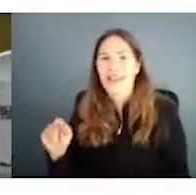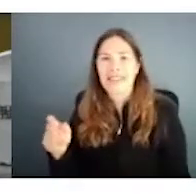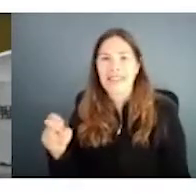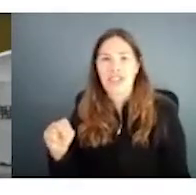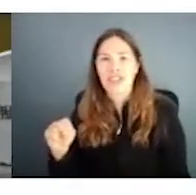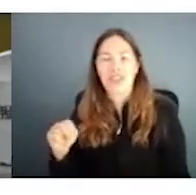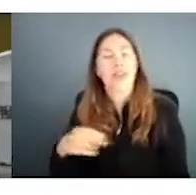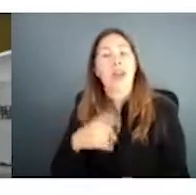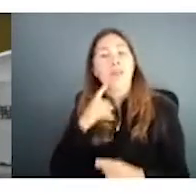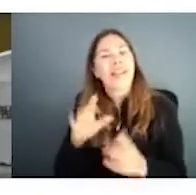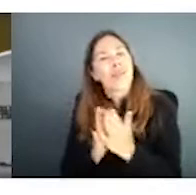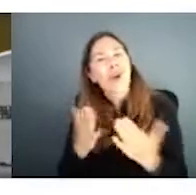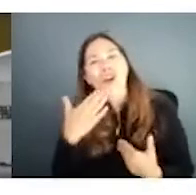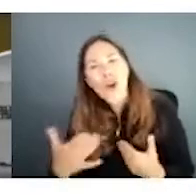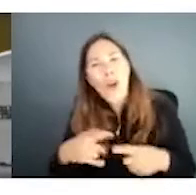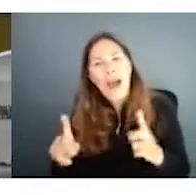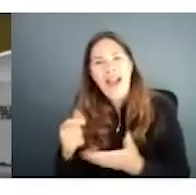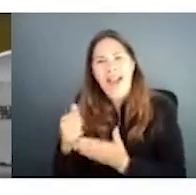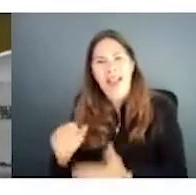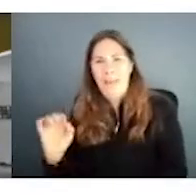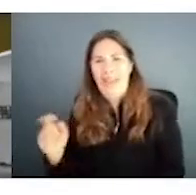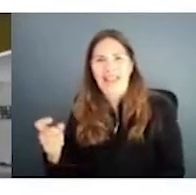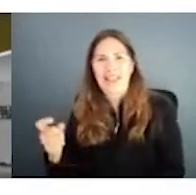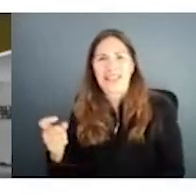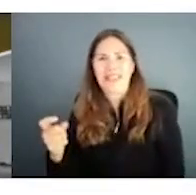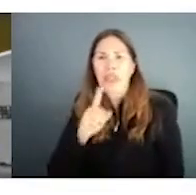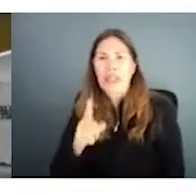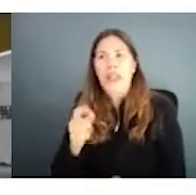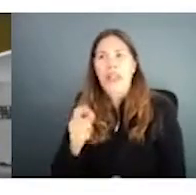the books are good, but I think HelpX does almost as much.